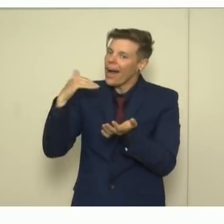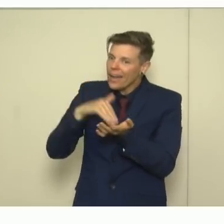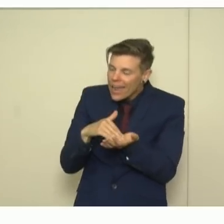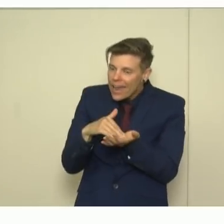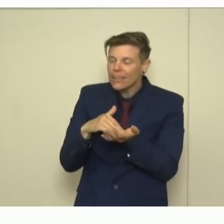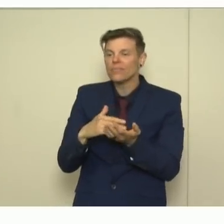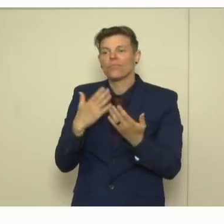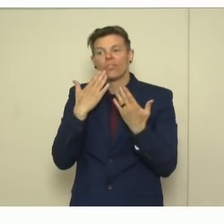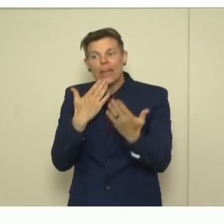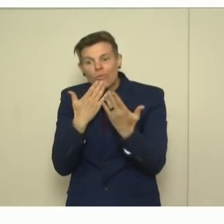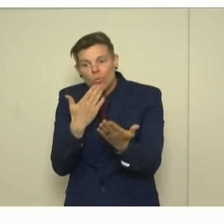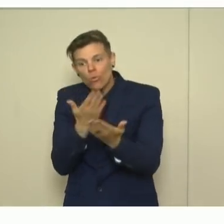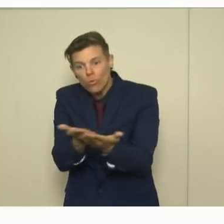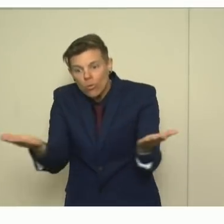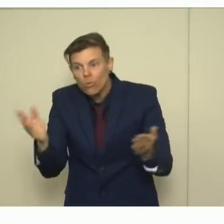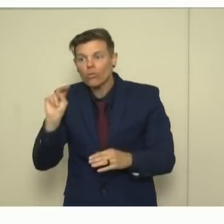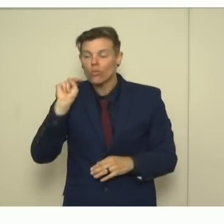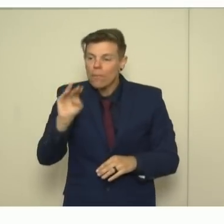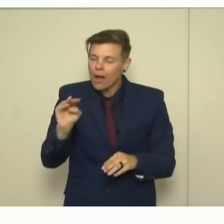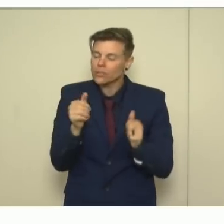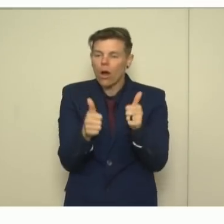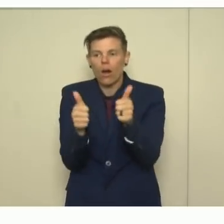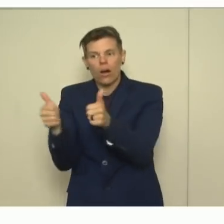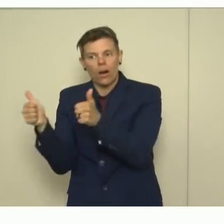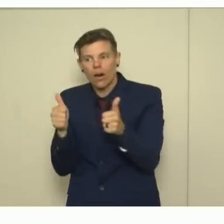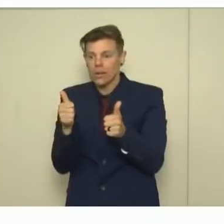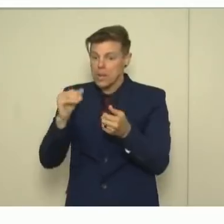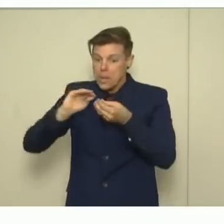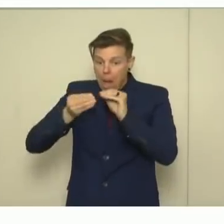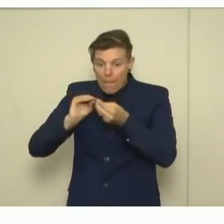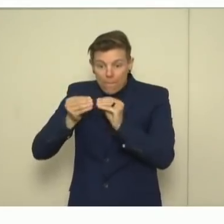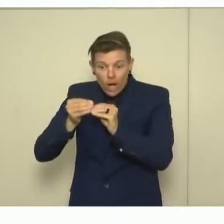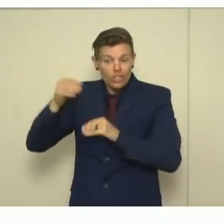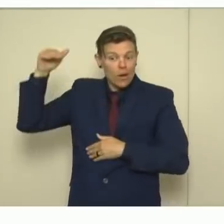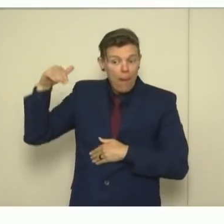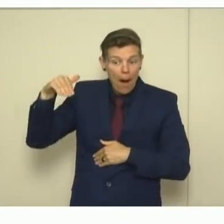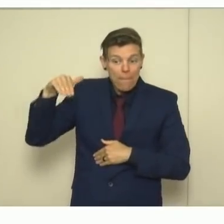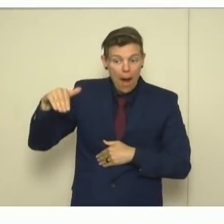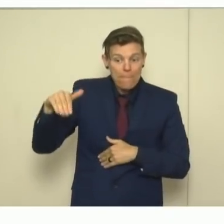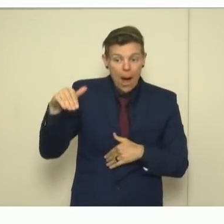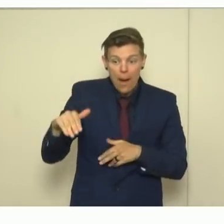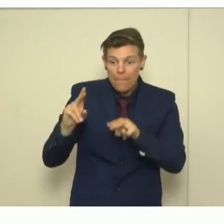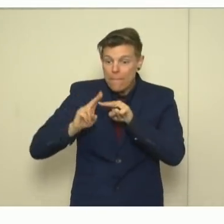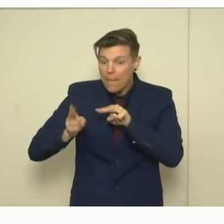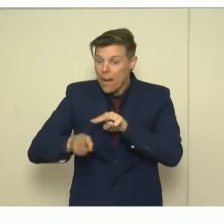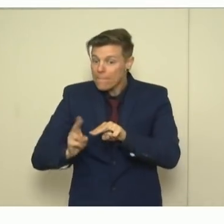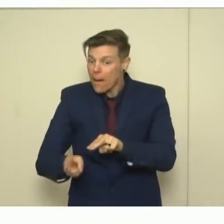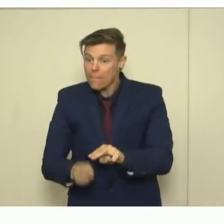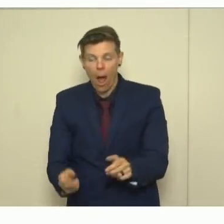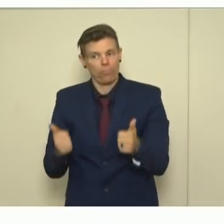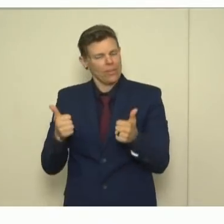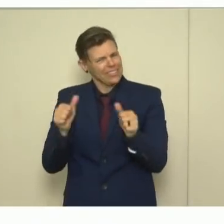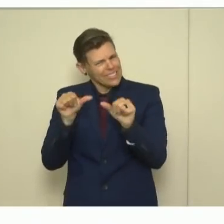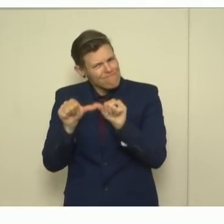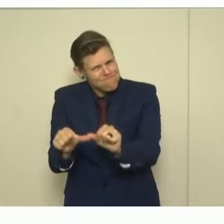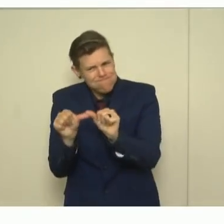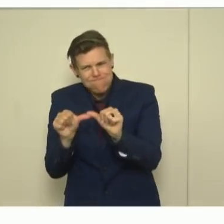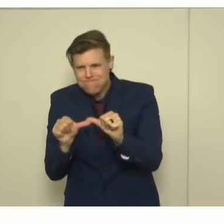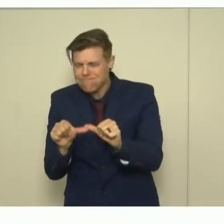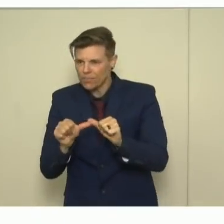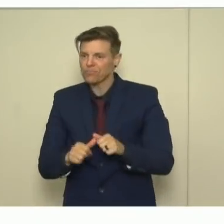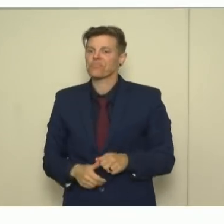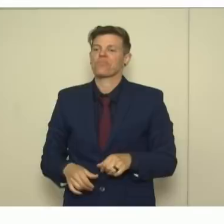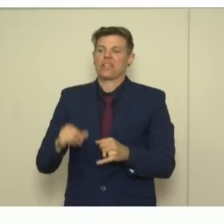down. Please help us keep them down. I think the last slide just shows our behavioral health helpline. We are predicting a 15